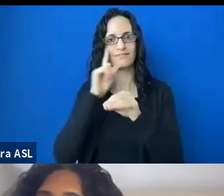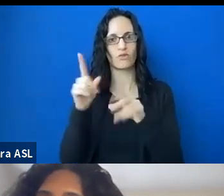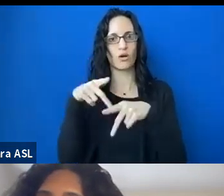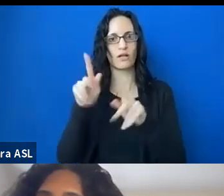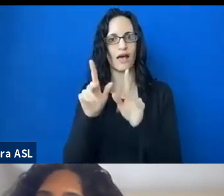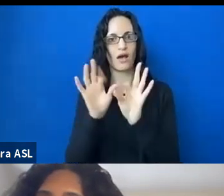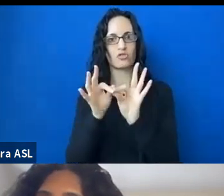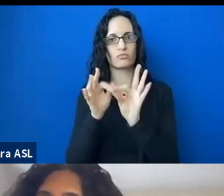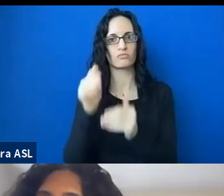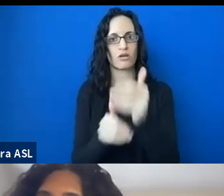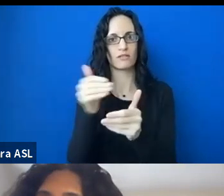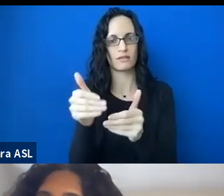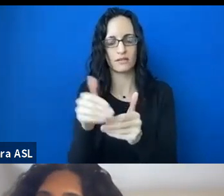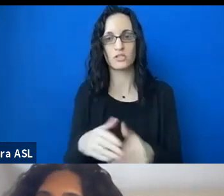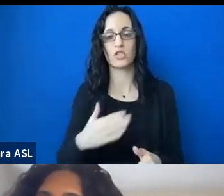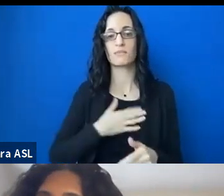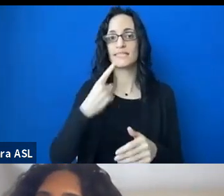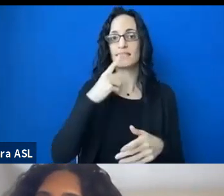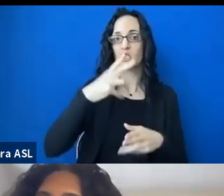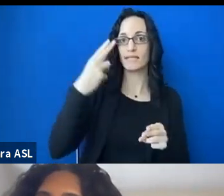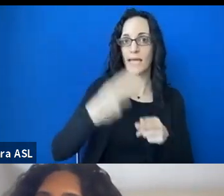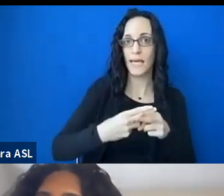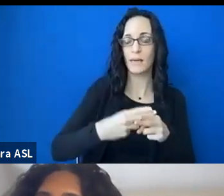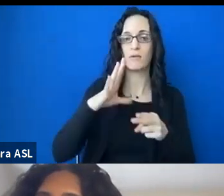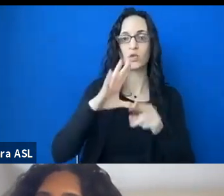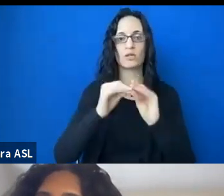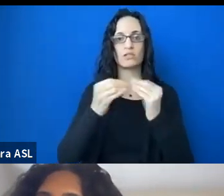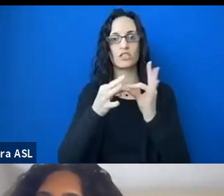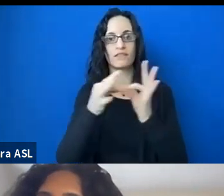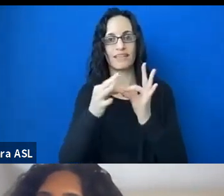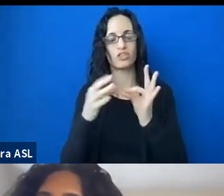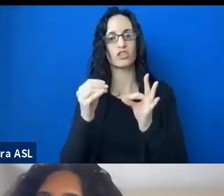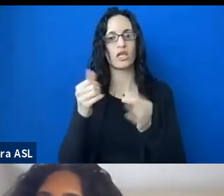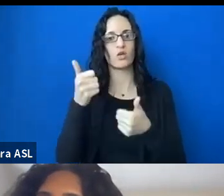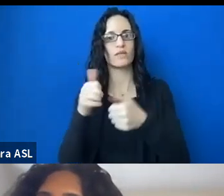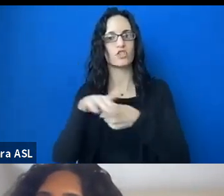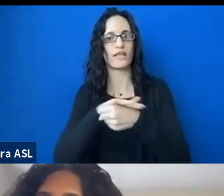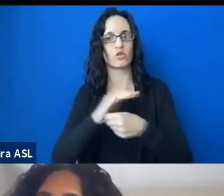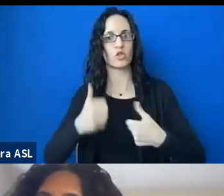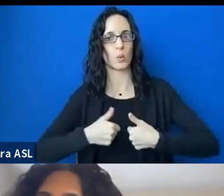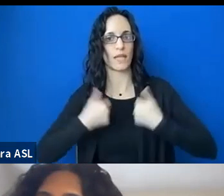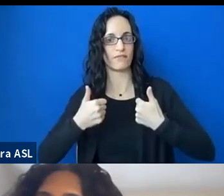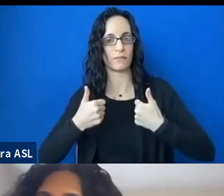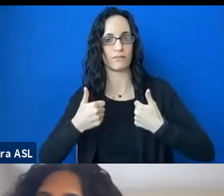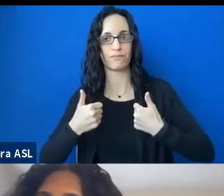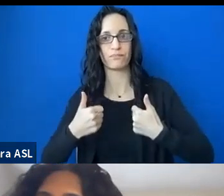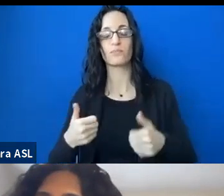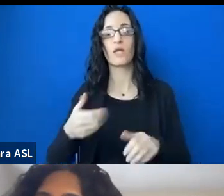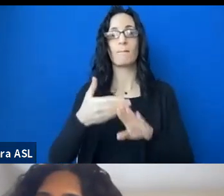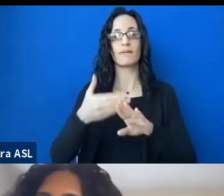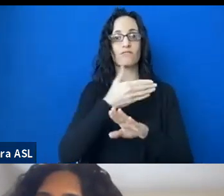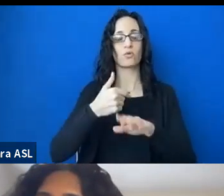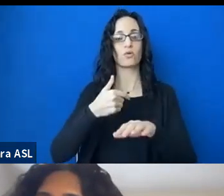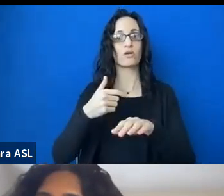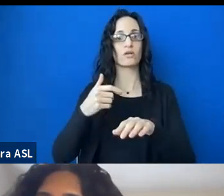your name, affiliation, and what neighborhood you are from before you begin. And when I call your name, please raise your hand virtually on Zoom,